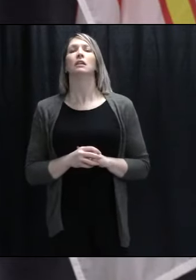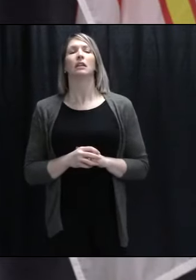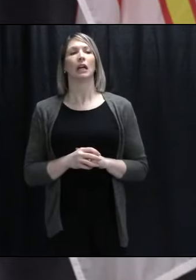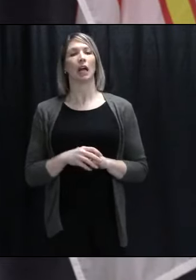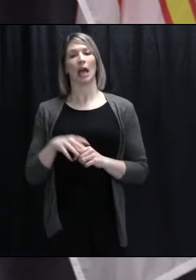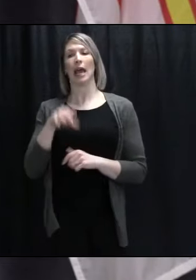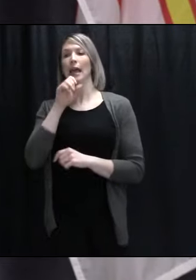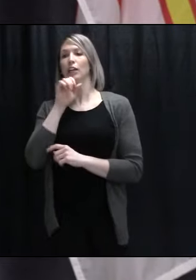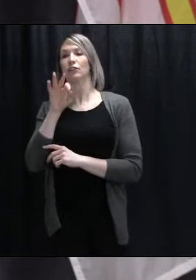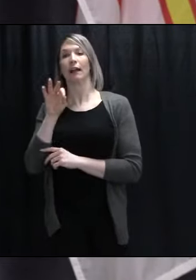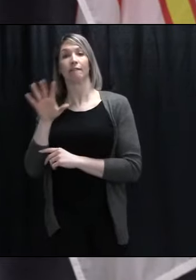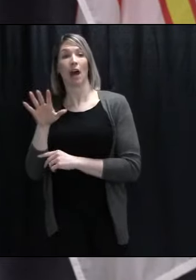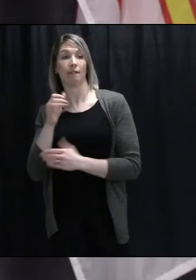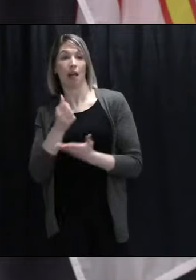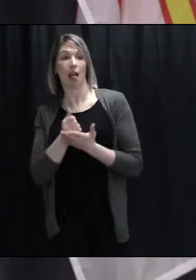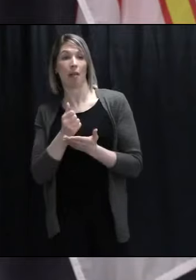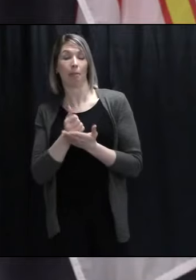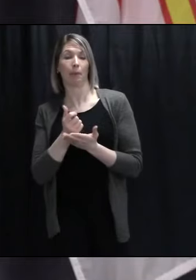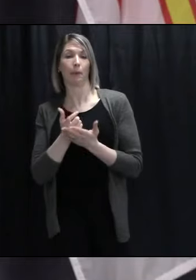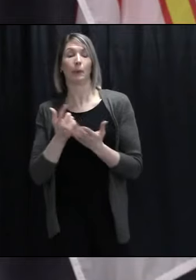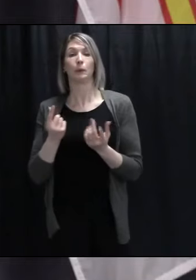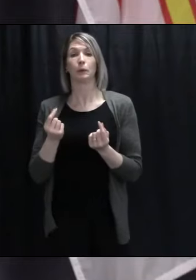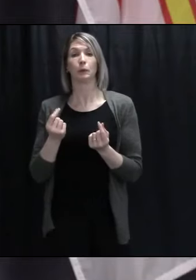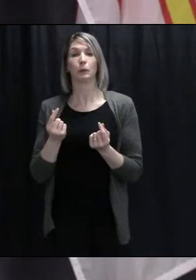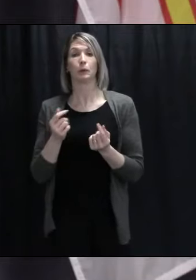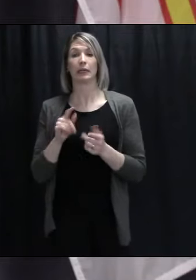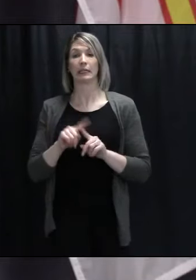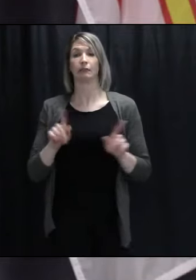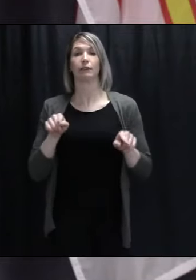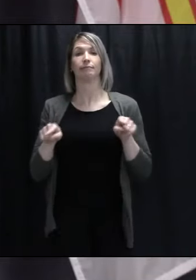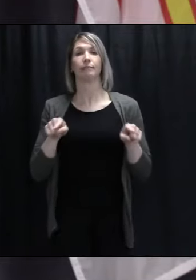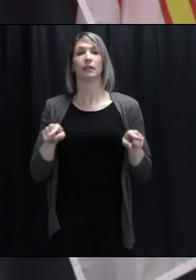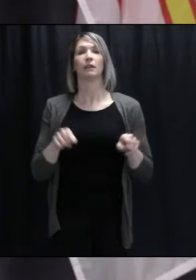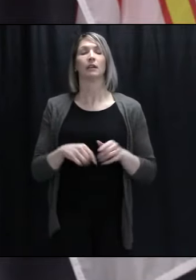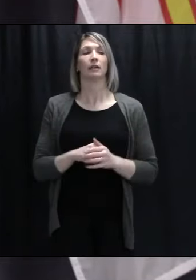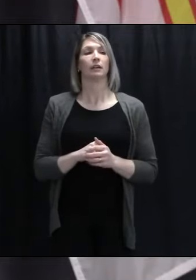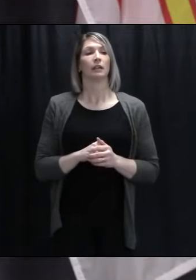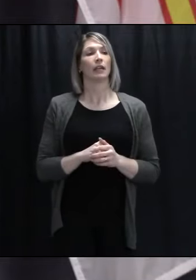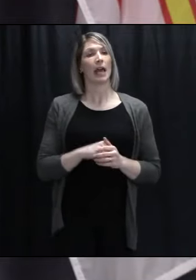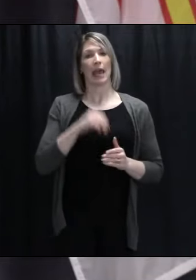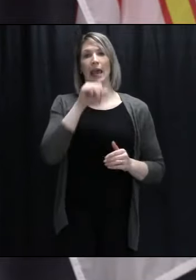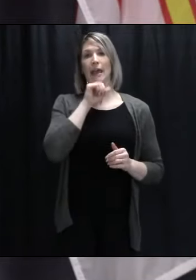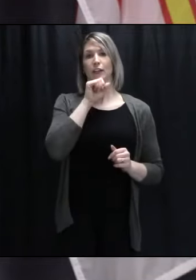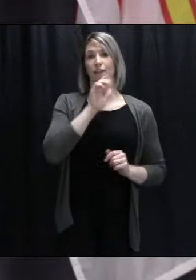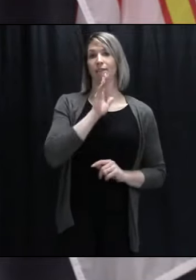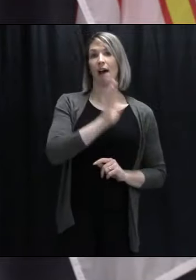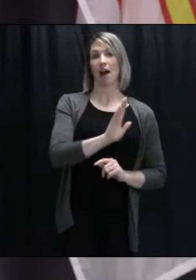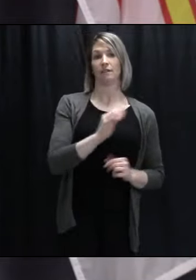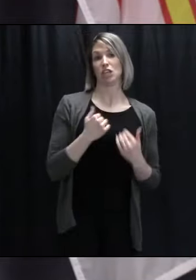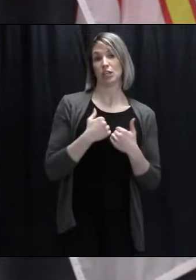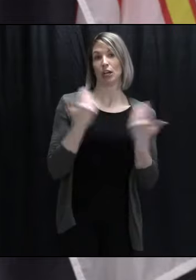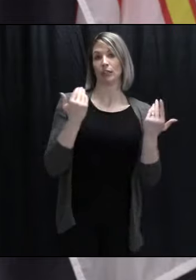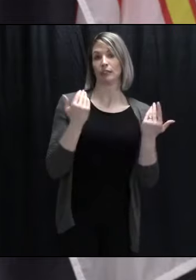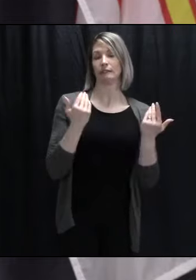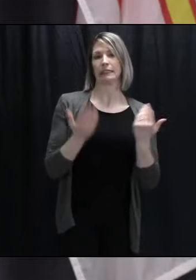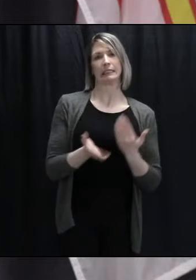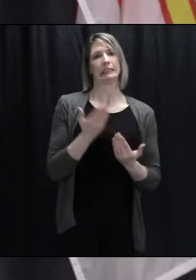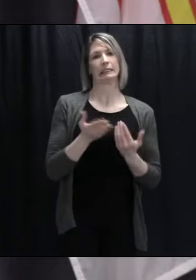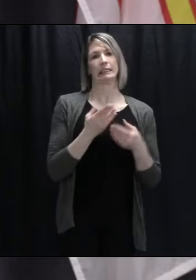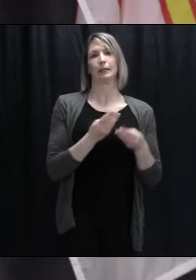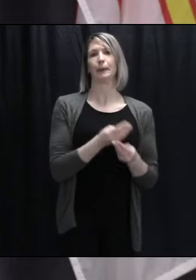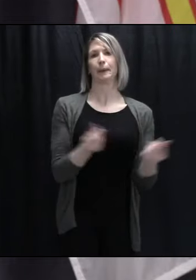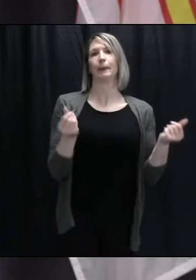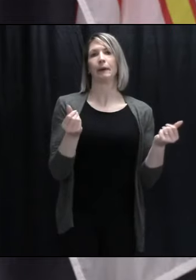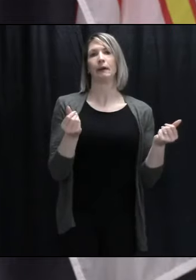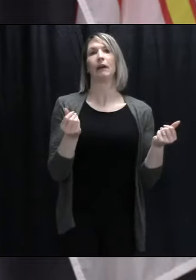COVID-19. Of course, some of them may get sicker, but for the most part, I think the children that we've